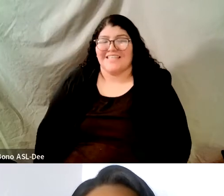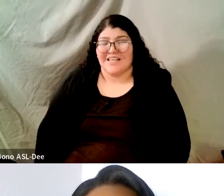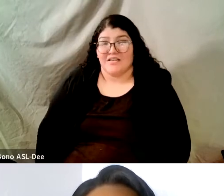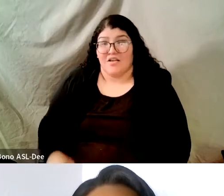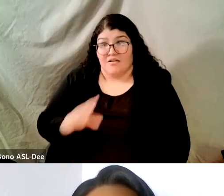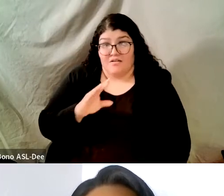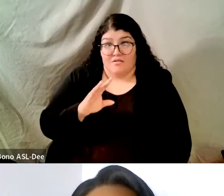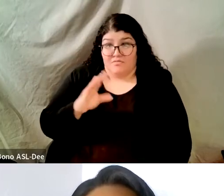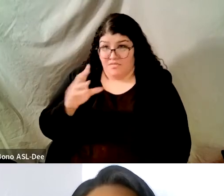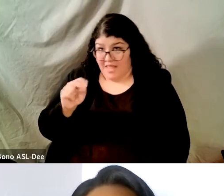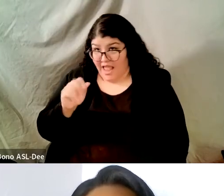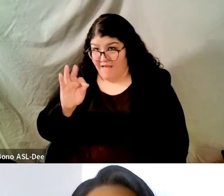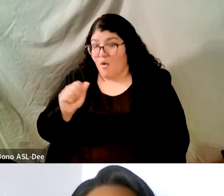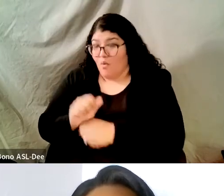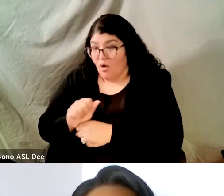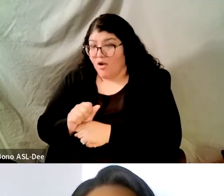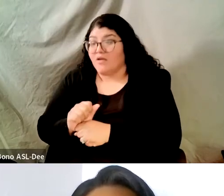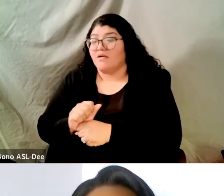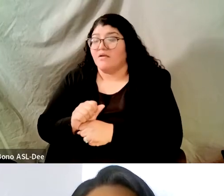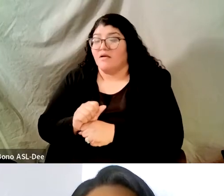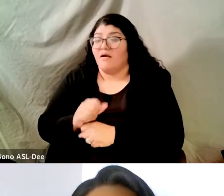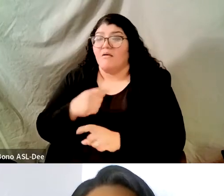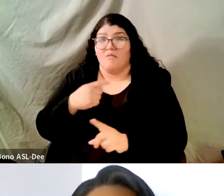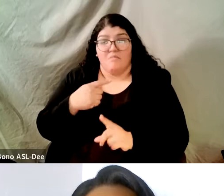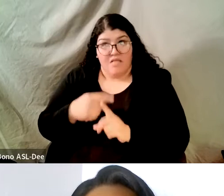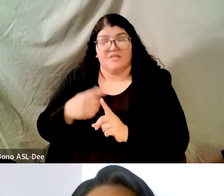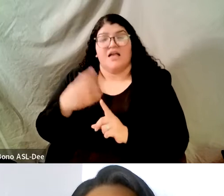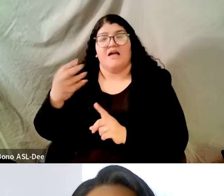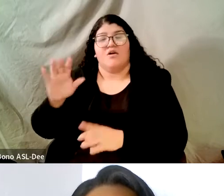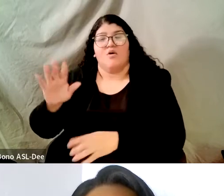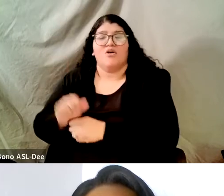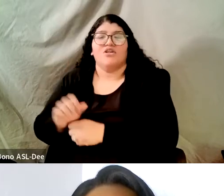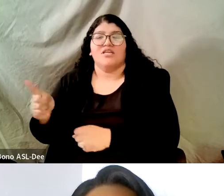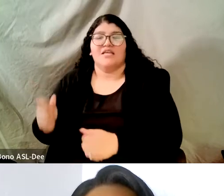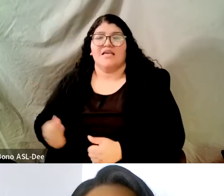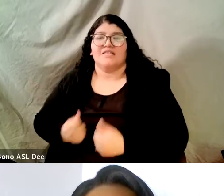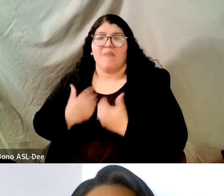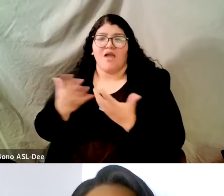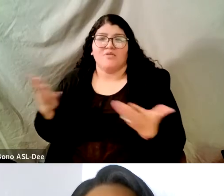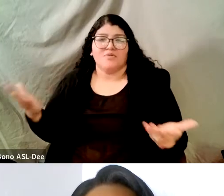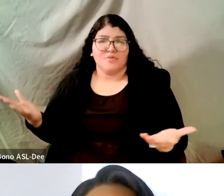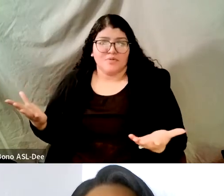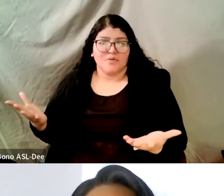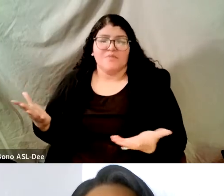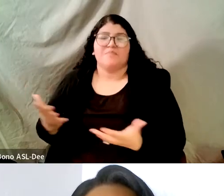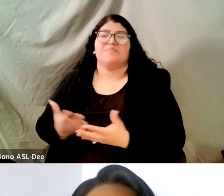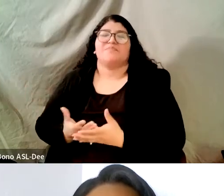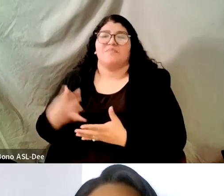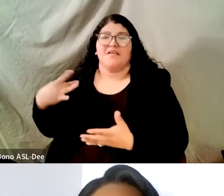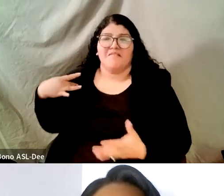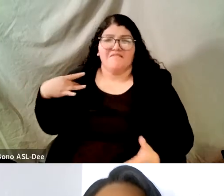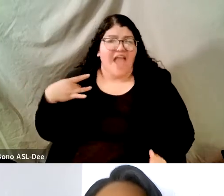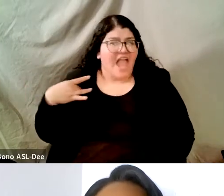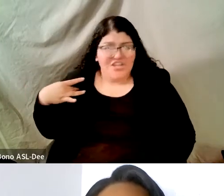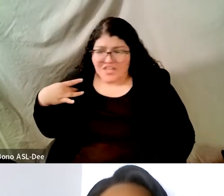with NAAFA, Marcy is also an inspiration in fashion,